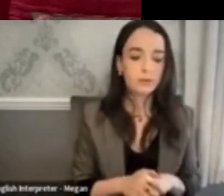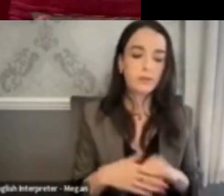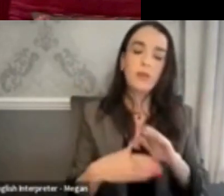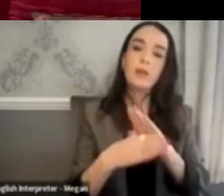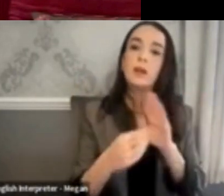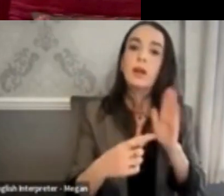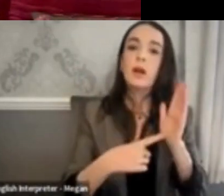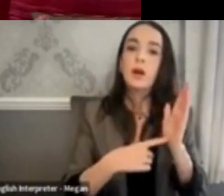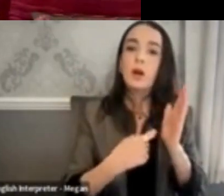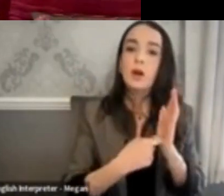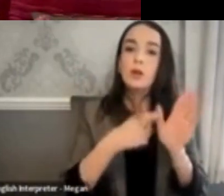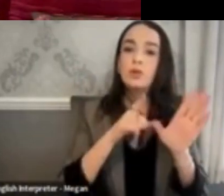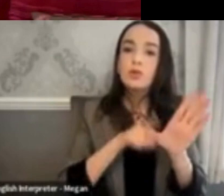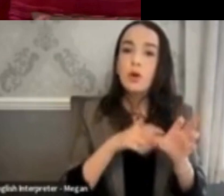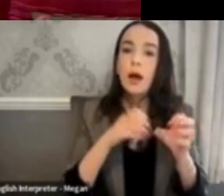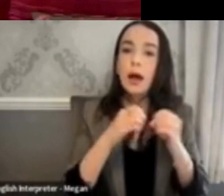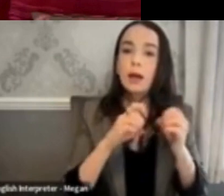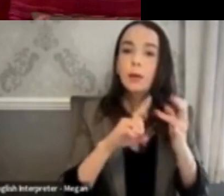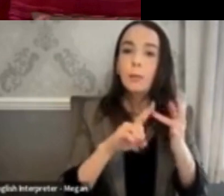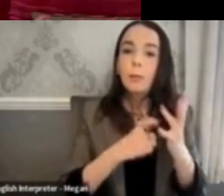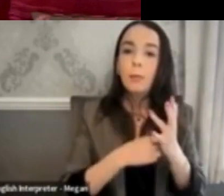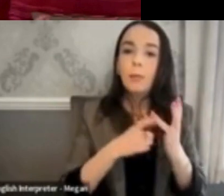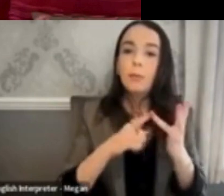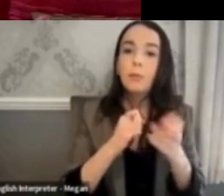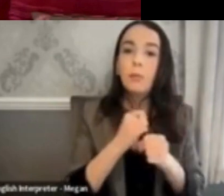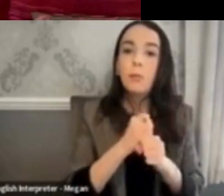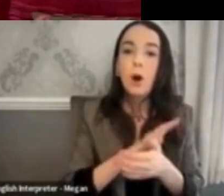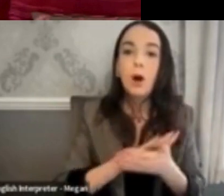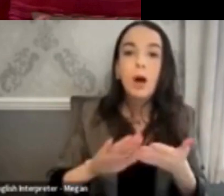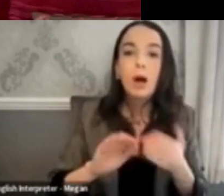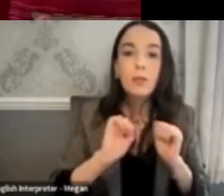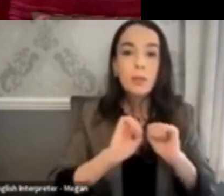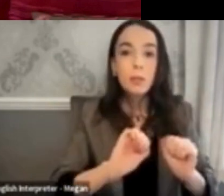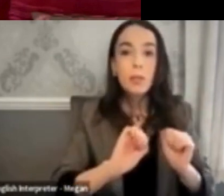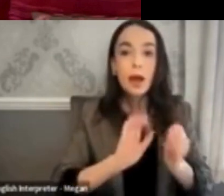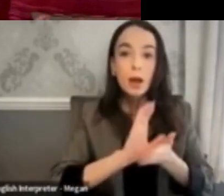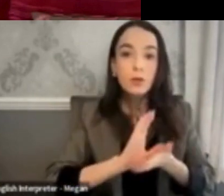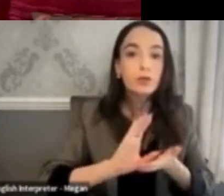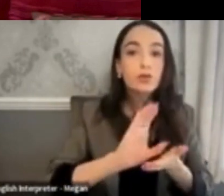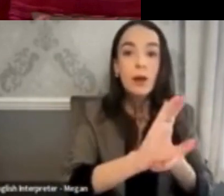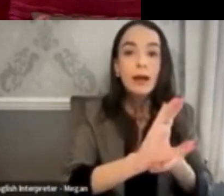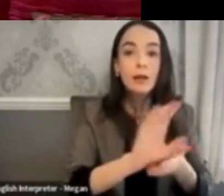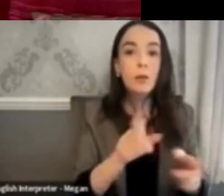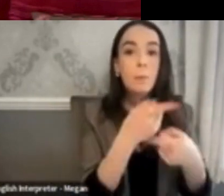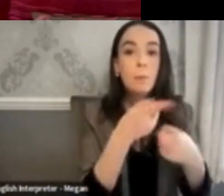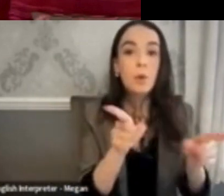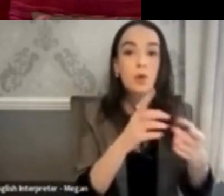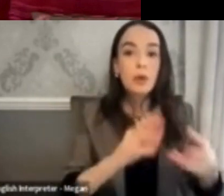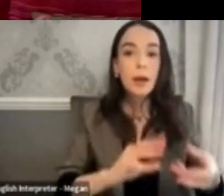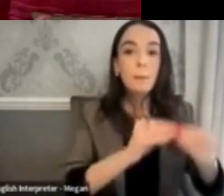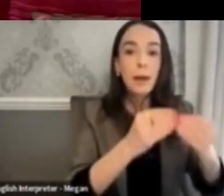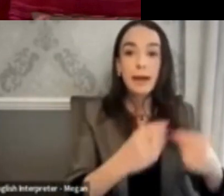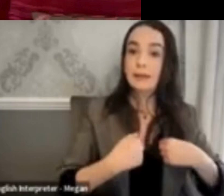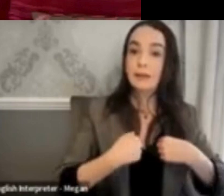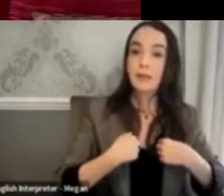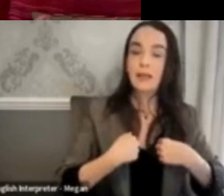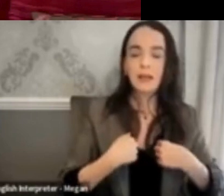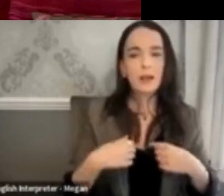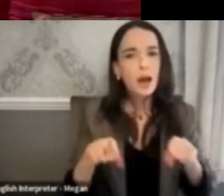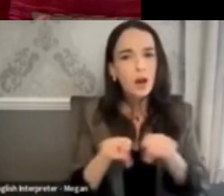its successful Music Makes Me project, and Conductive Music's latest project with 20 music